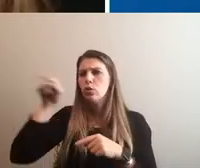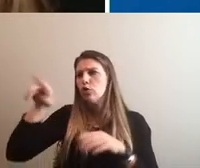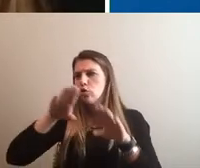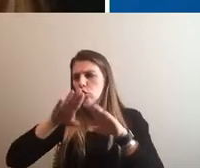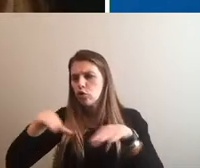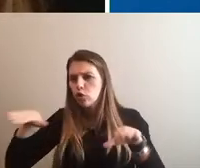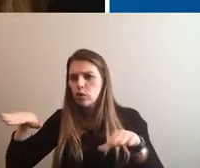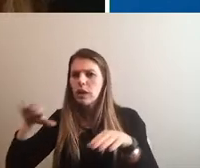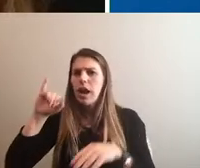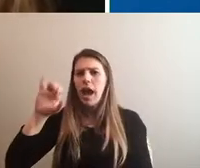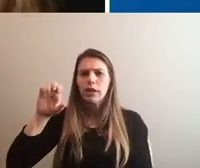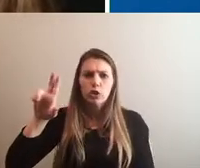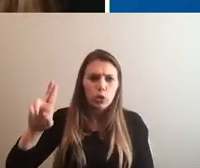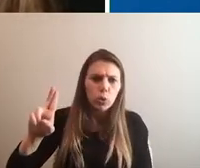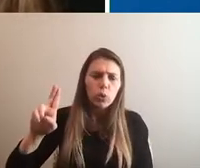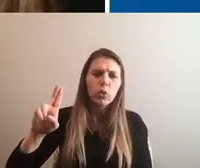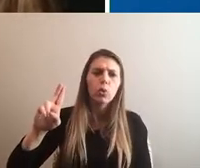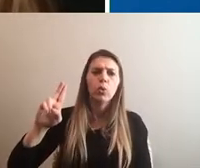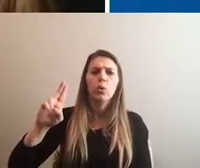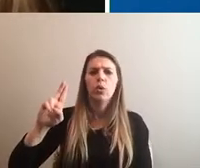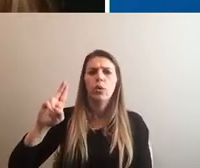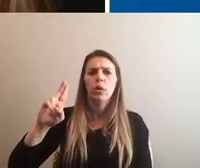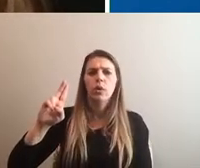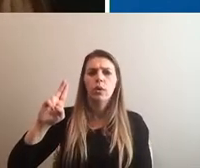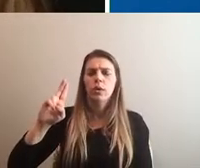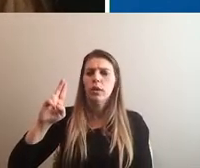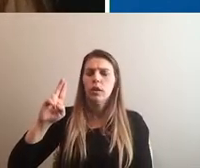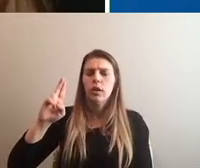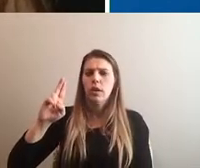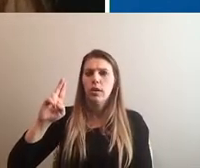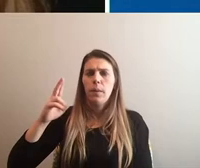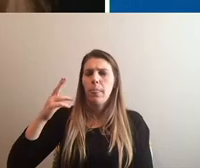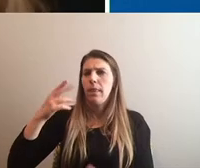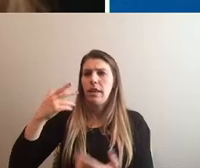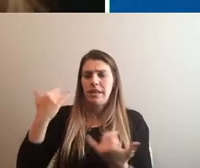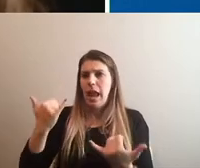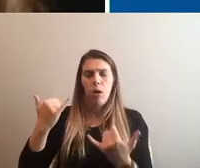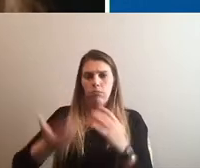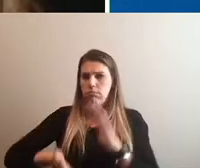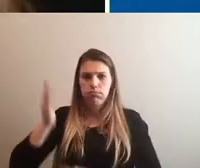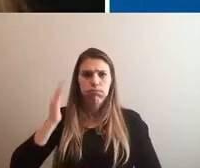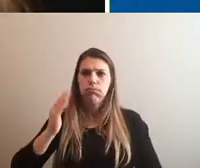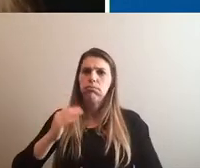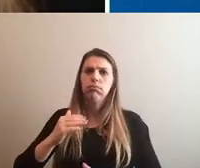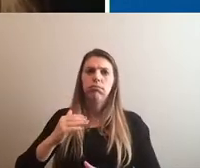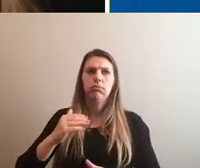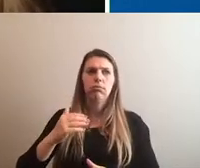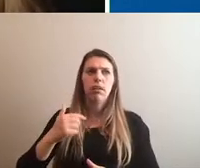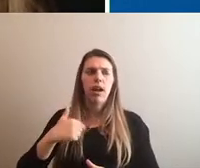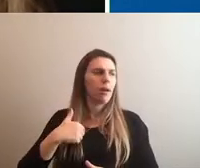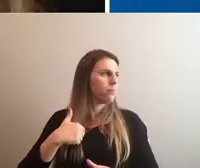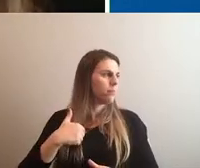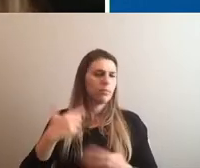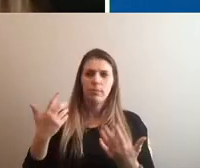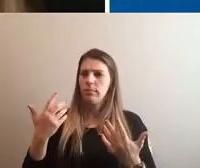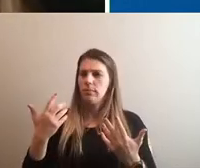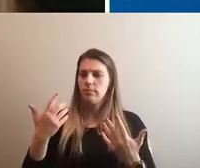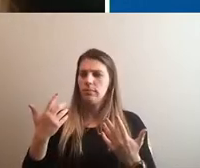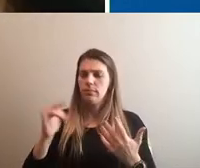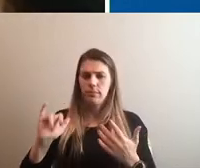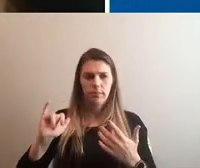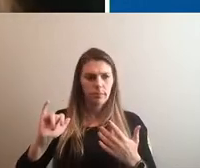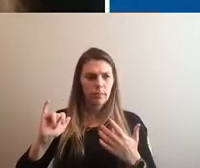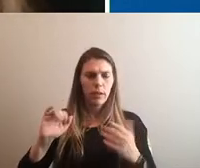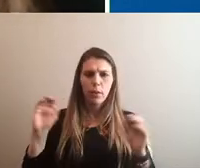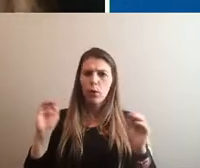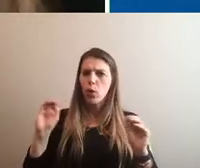to the ICU, and we're on our way. And that just really wasn't, there was no